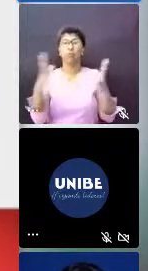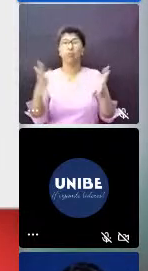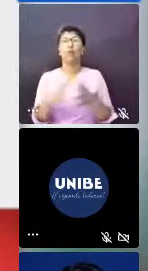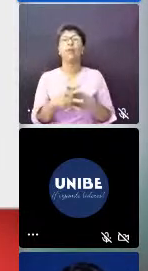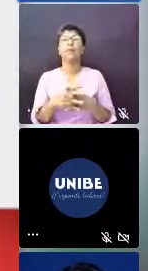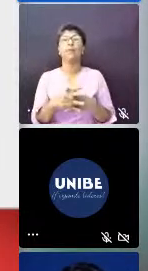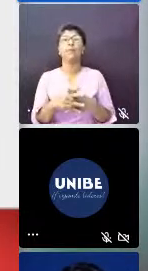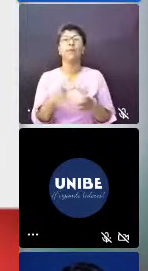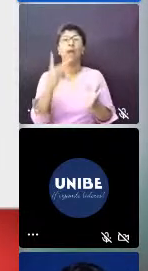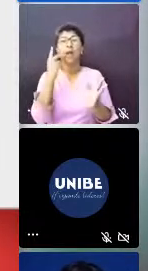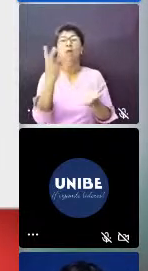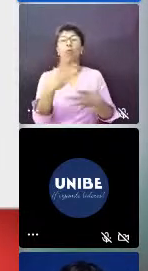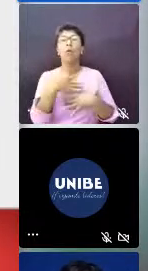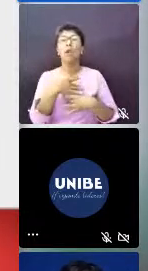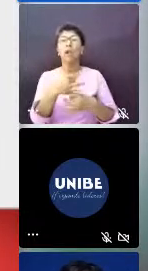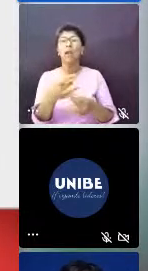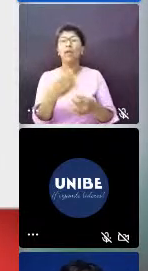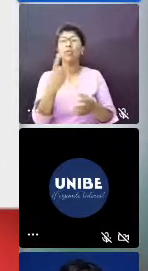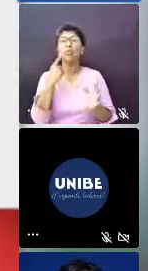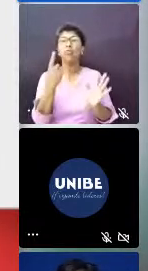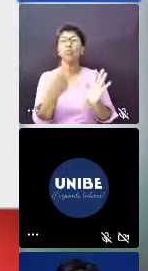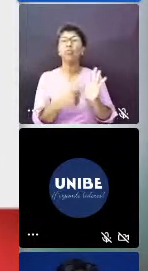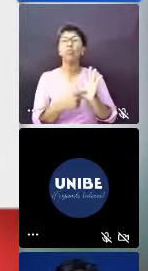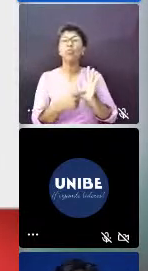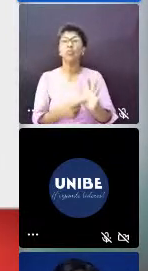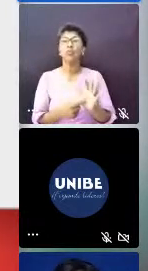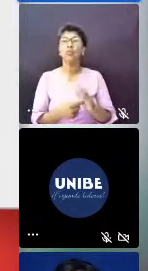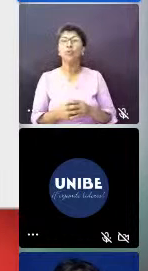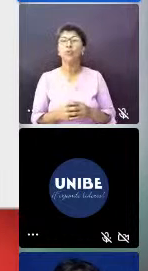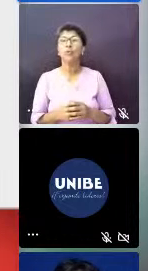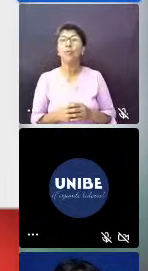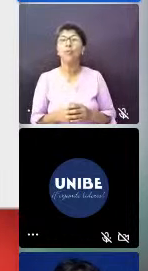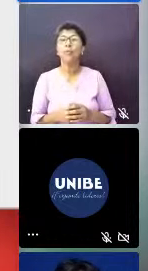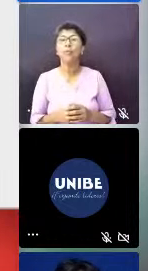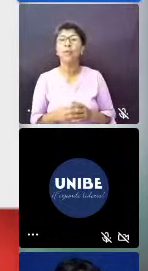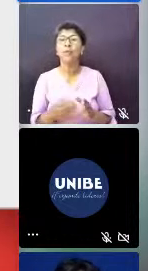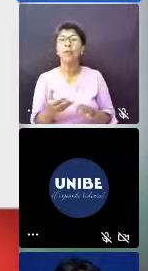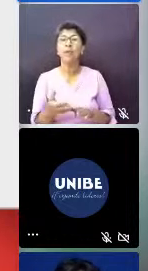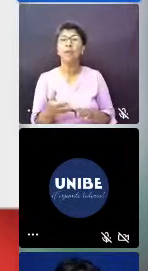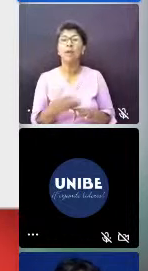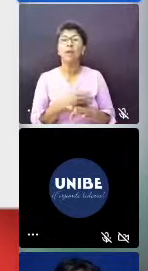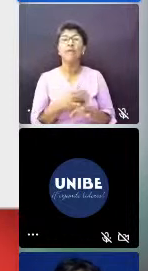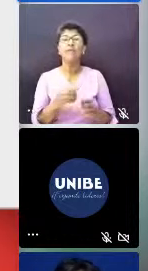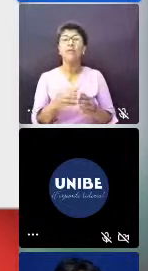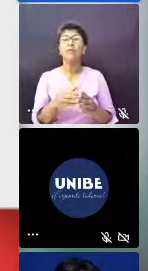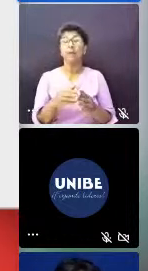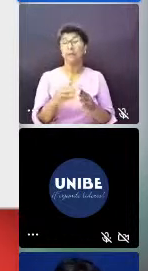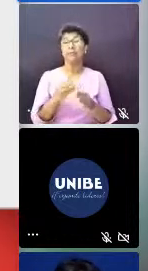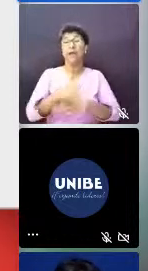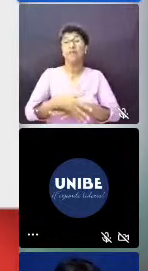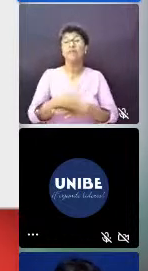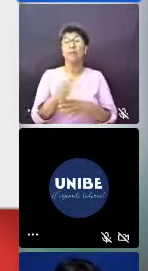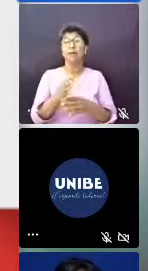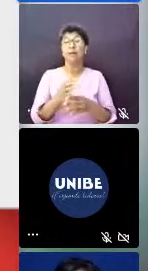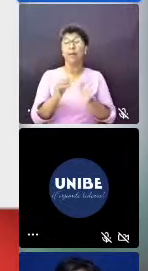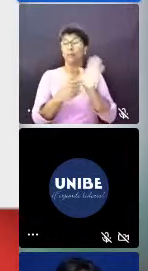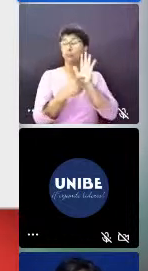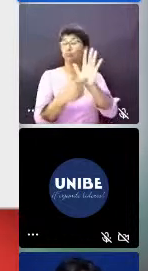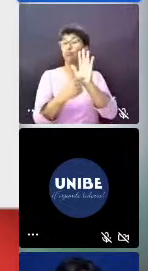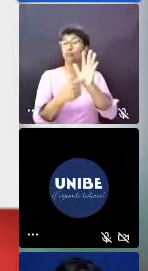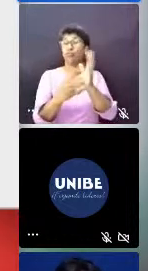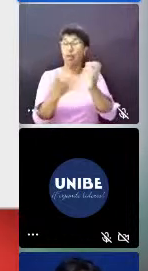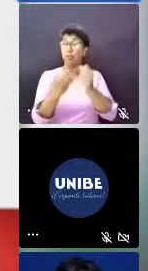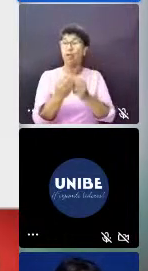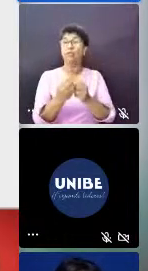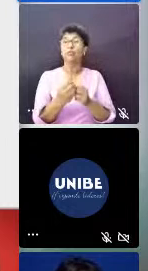would like you to watch this video after my presentation. I